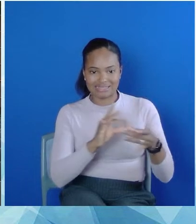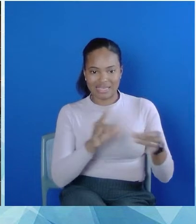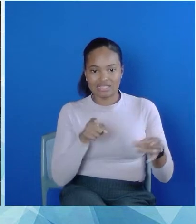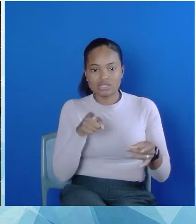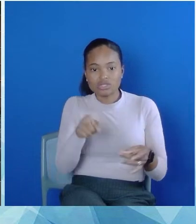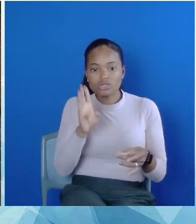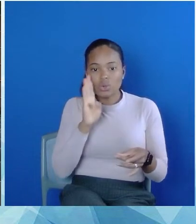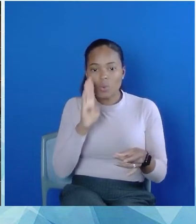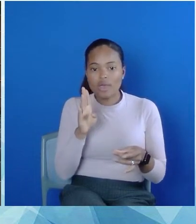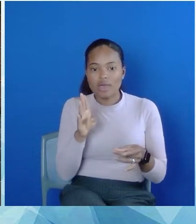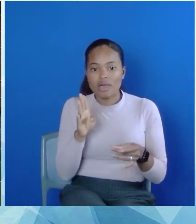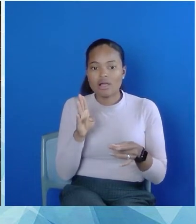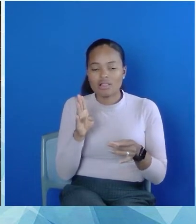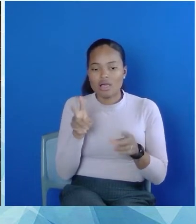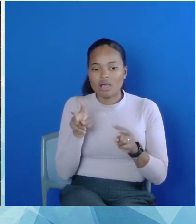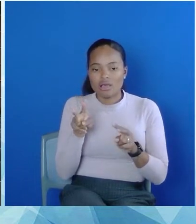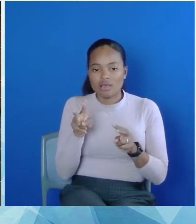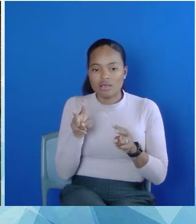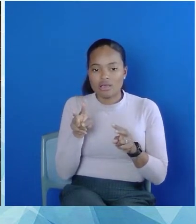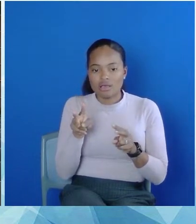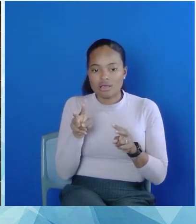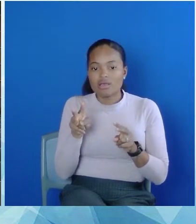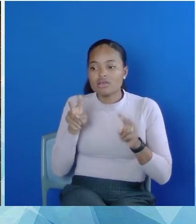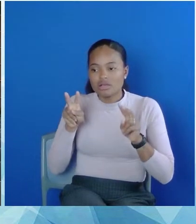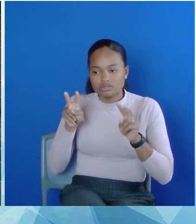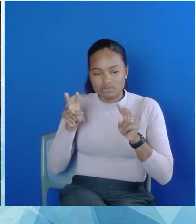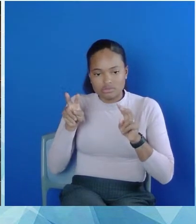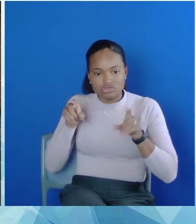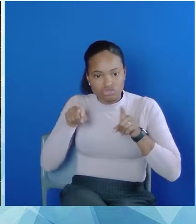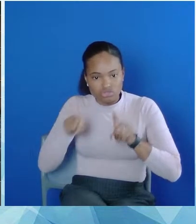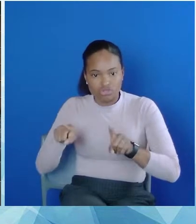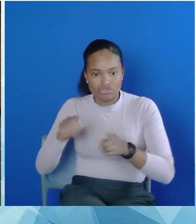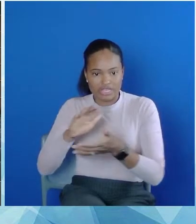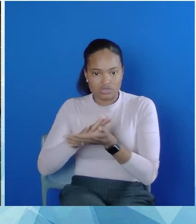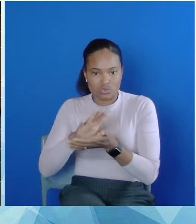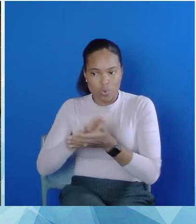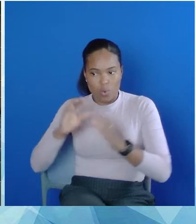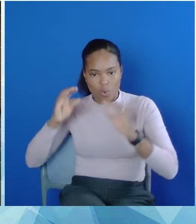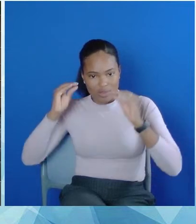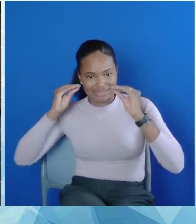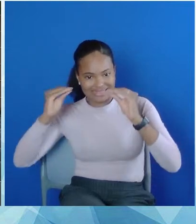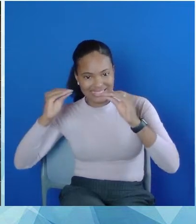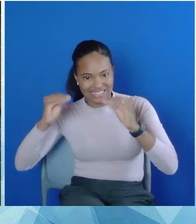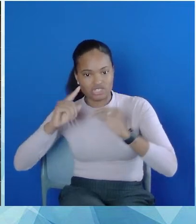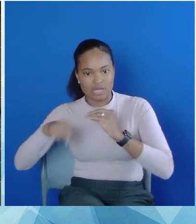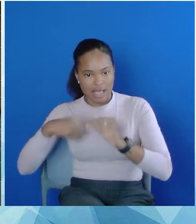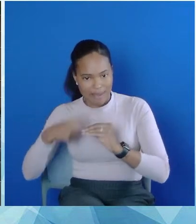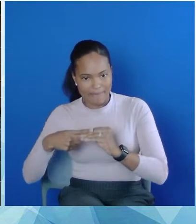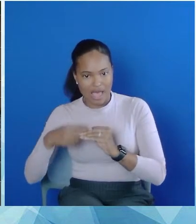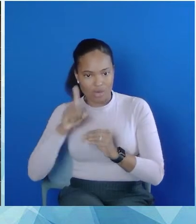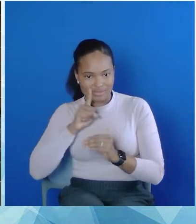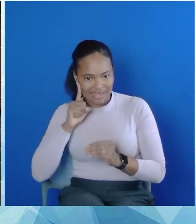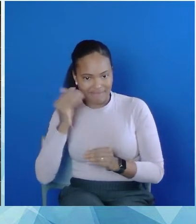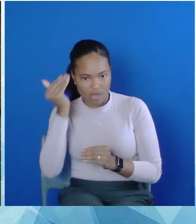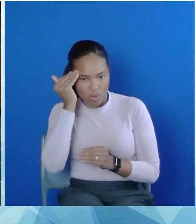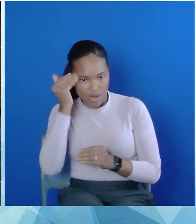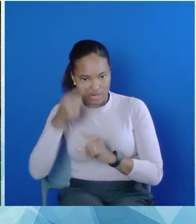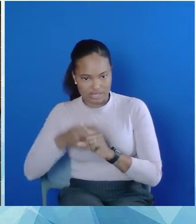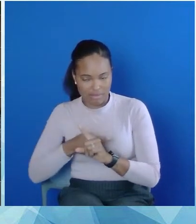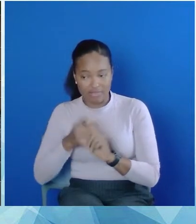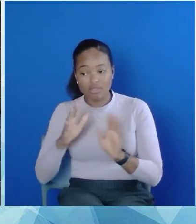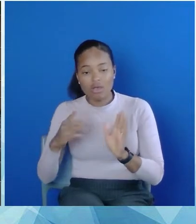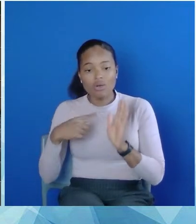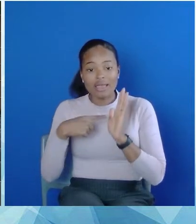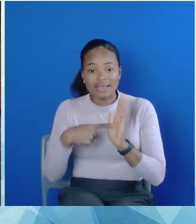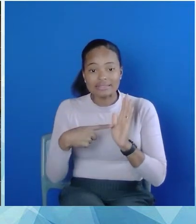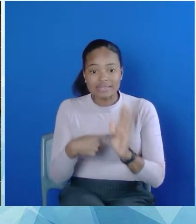of the school day, educating on this. So if we would be looking at, for instance, like Deaf Awareness Month,